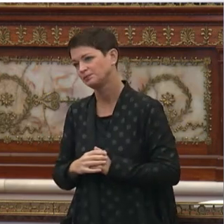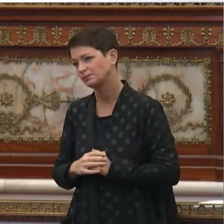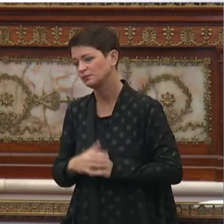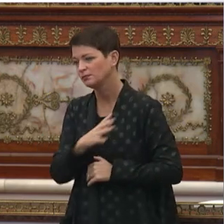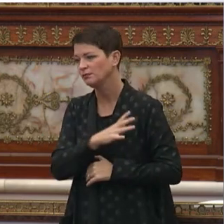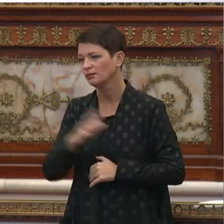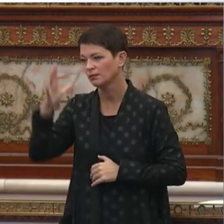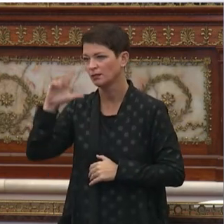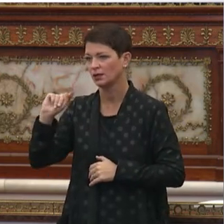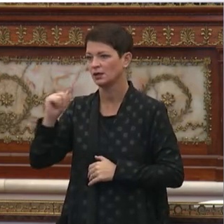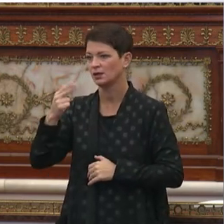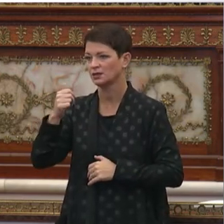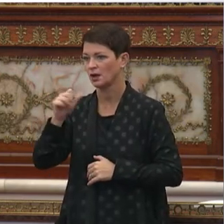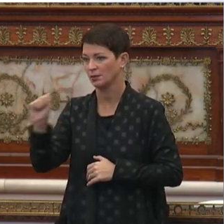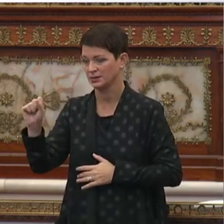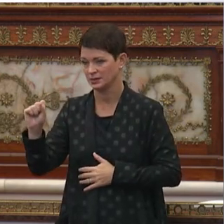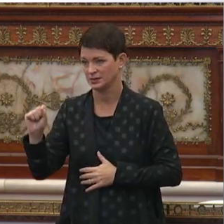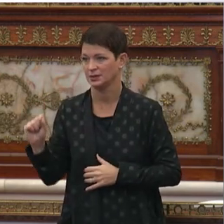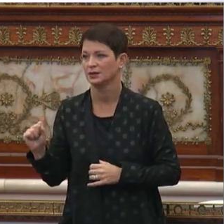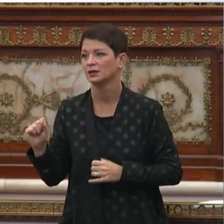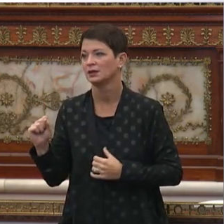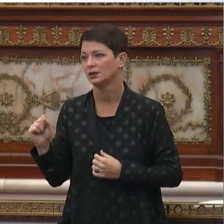Councilman Thomas.